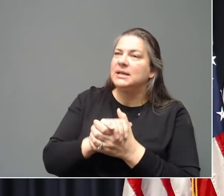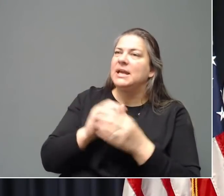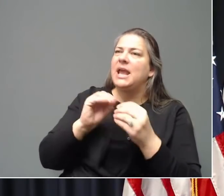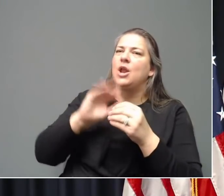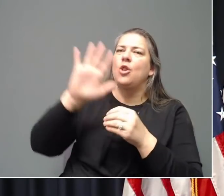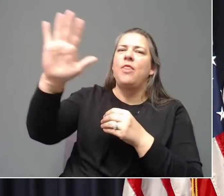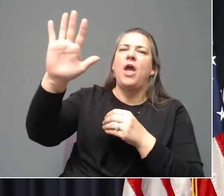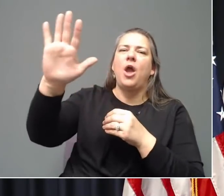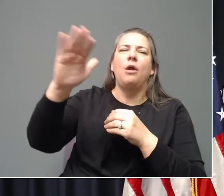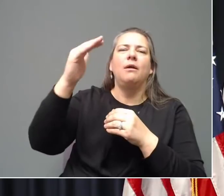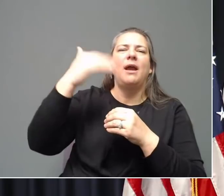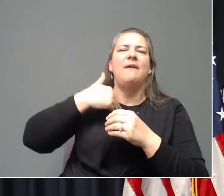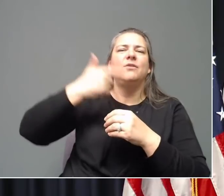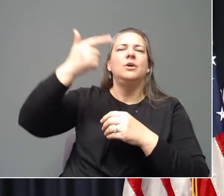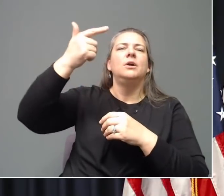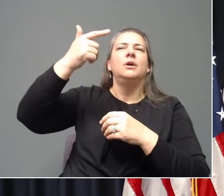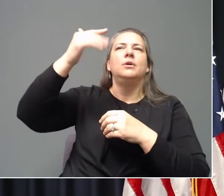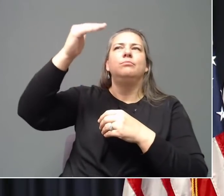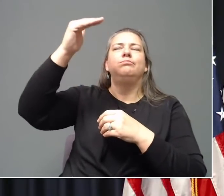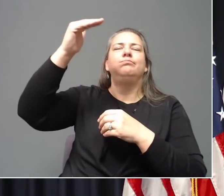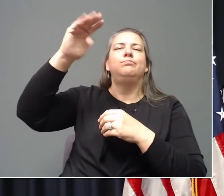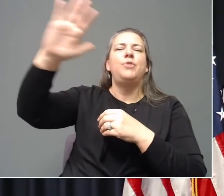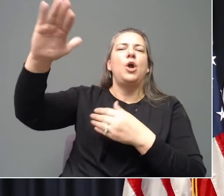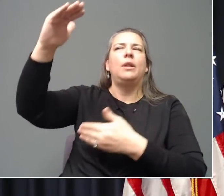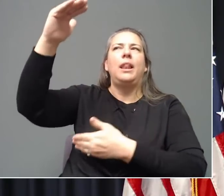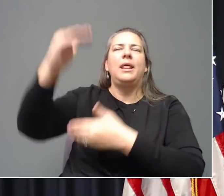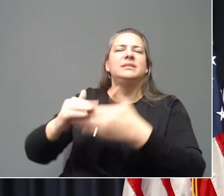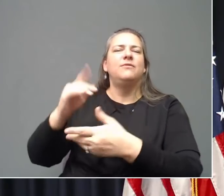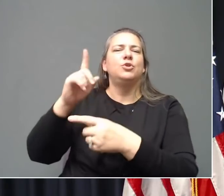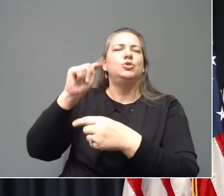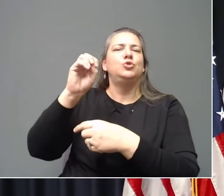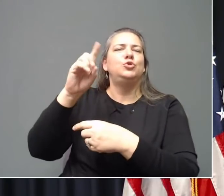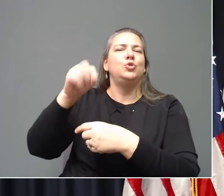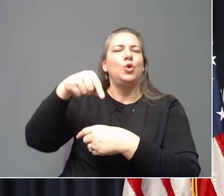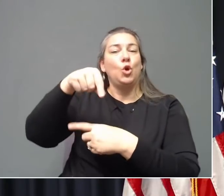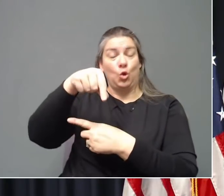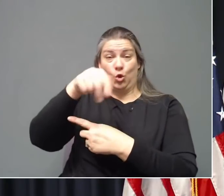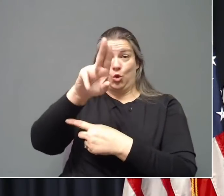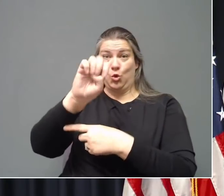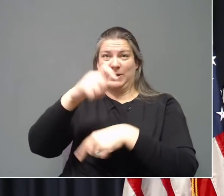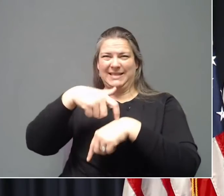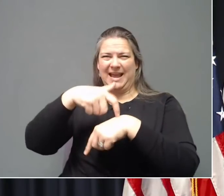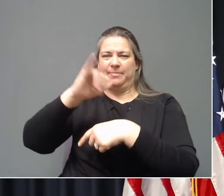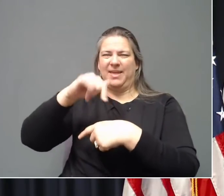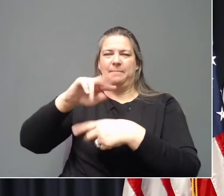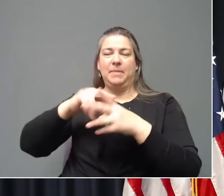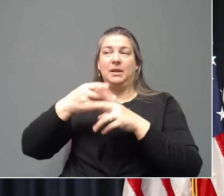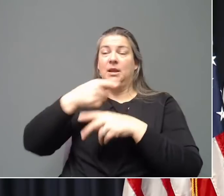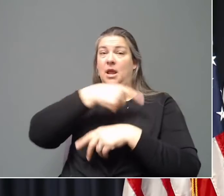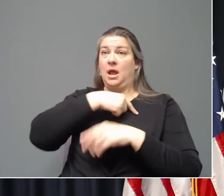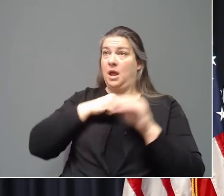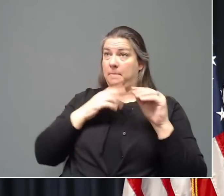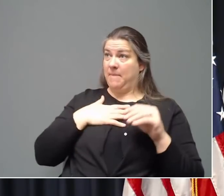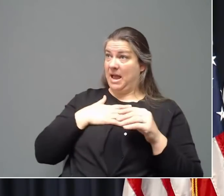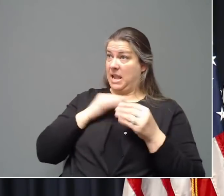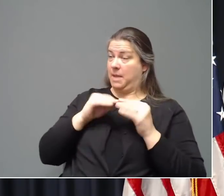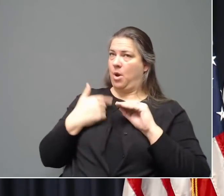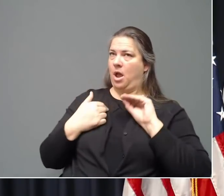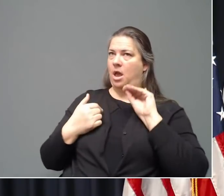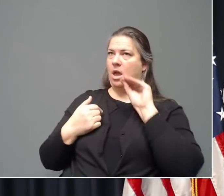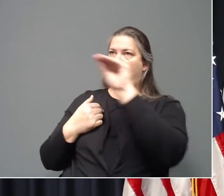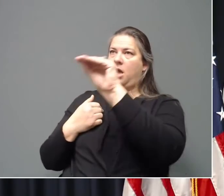before. What's being done to help minimize the queue time for callbacks, and has the state considered other virtual options such as